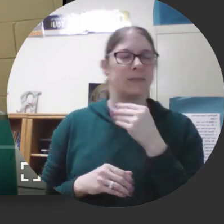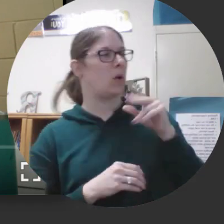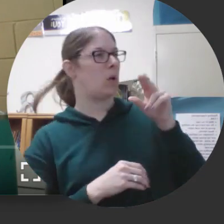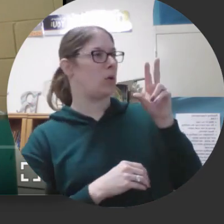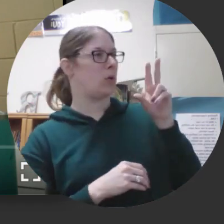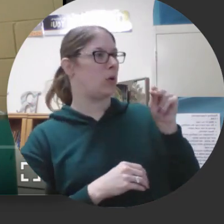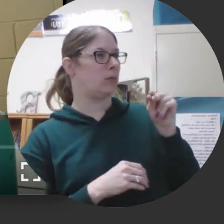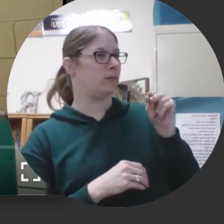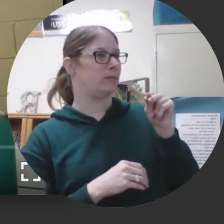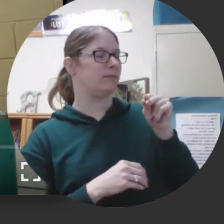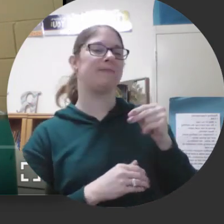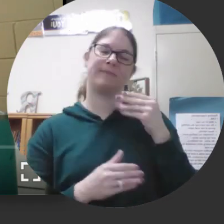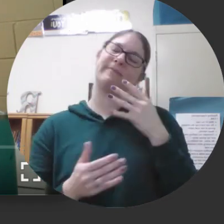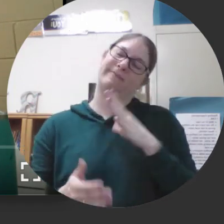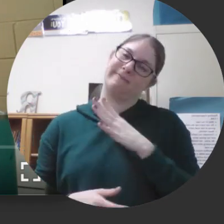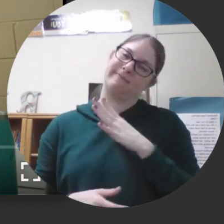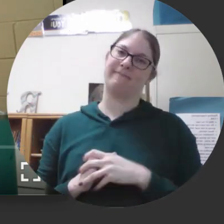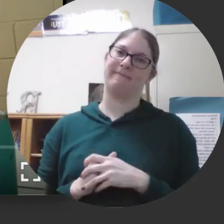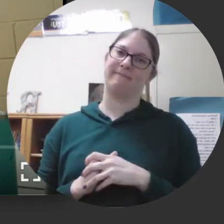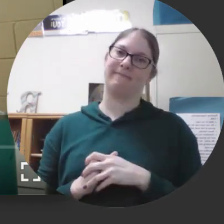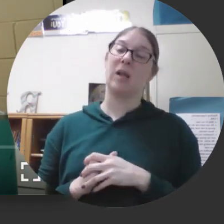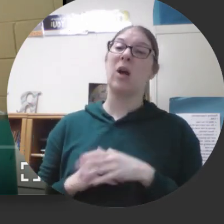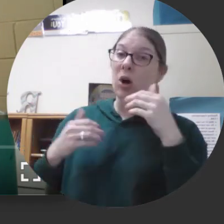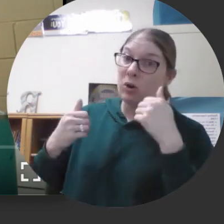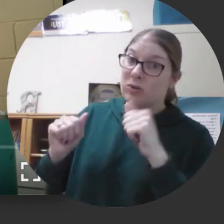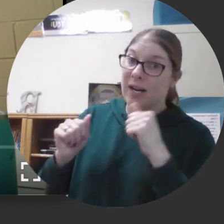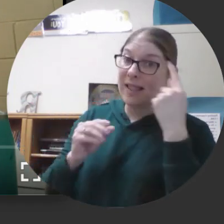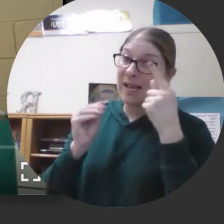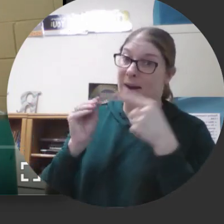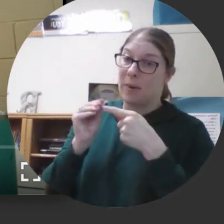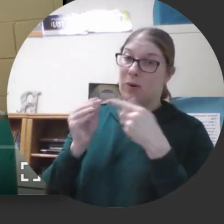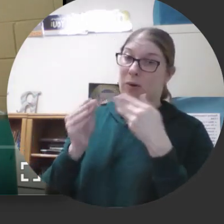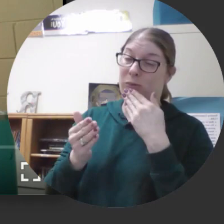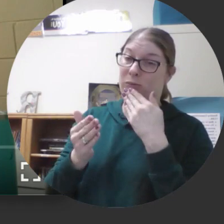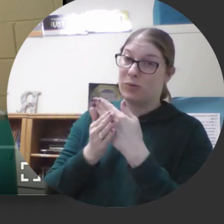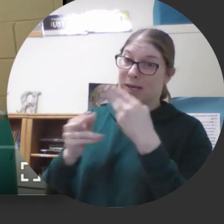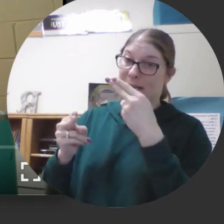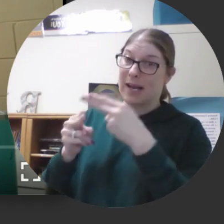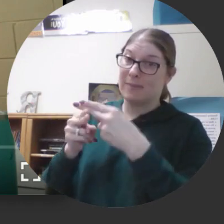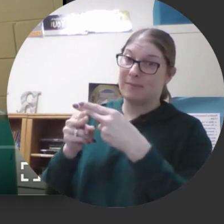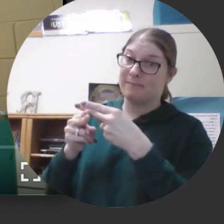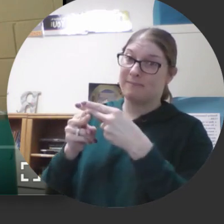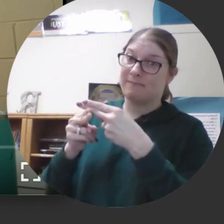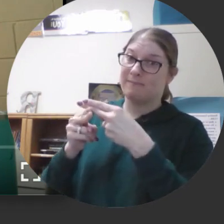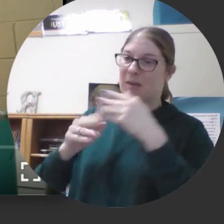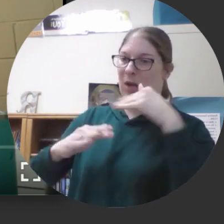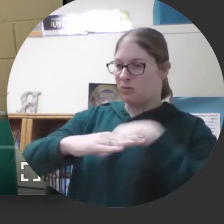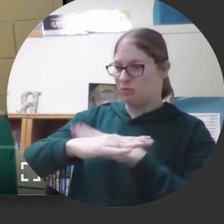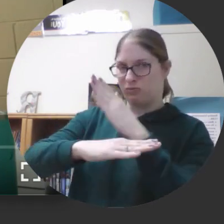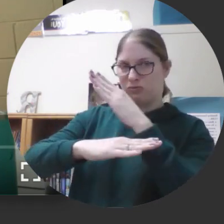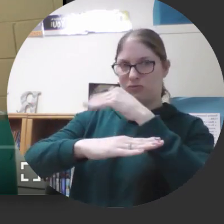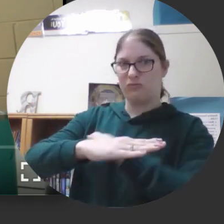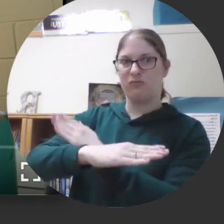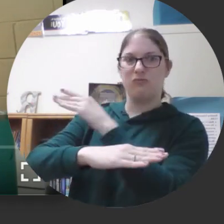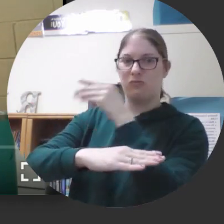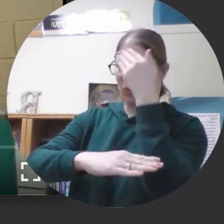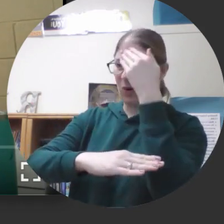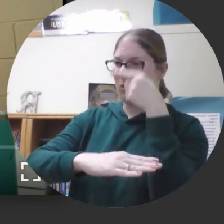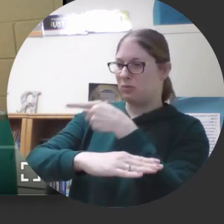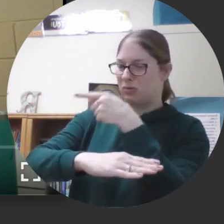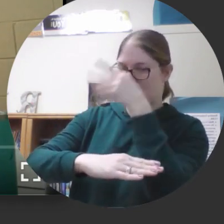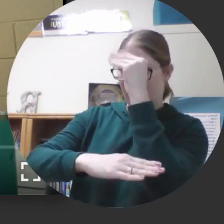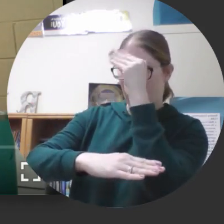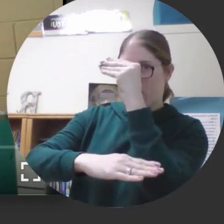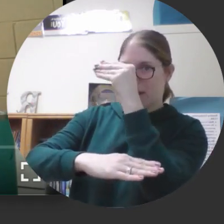him," said Grumble. "It's a boy," said Angus again with satisfaction. "But we couldn't agree," said Kirsty. "Got